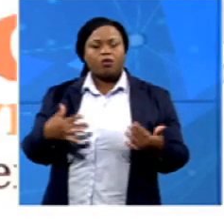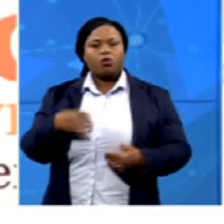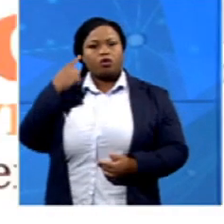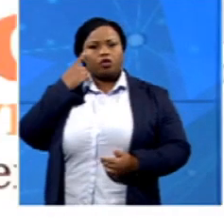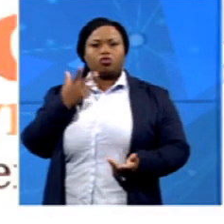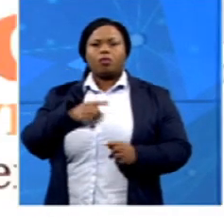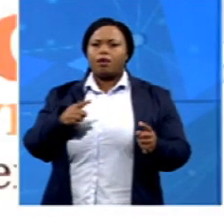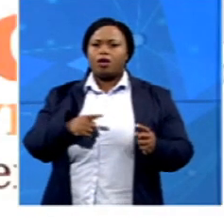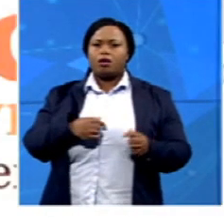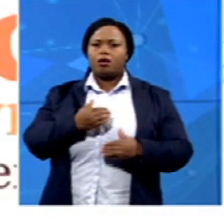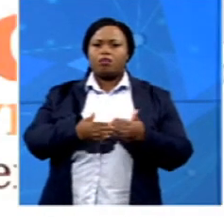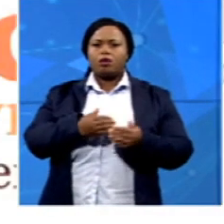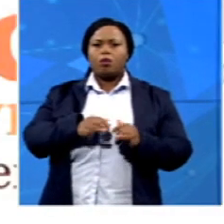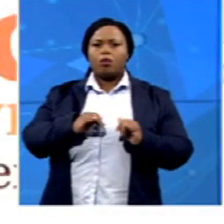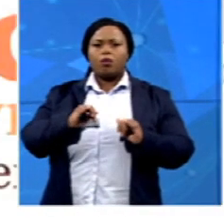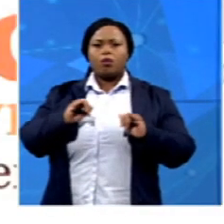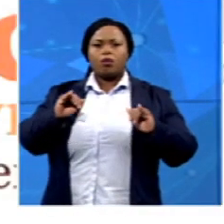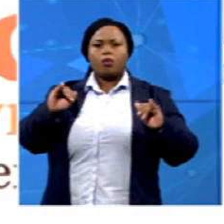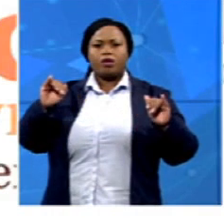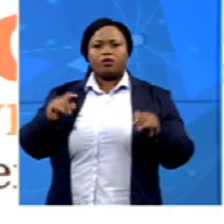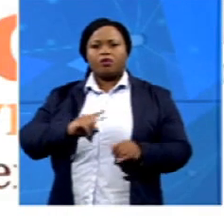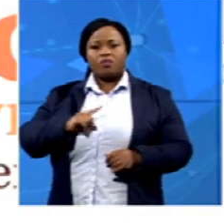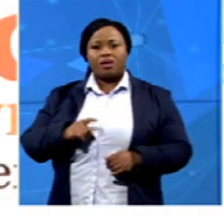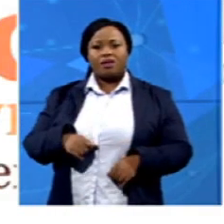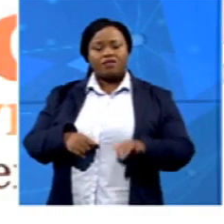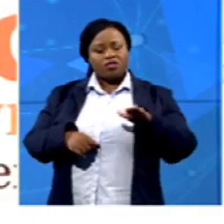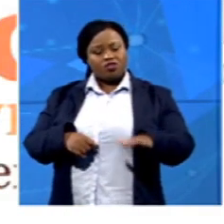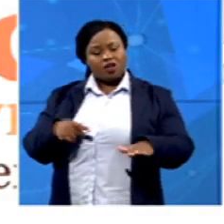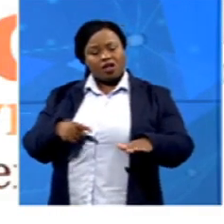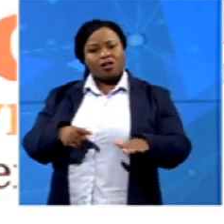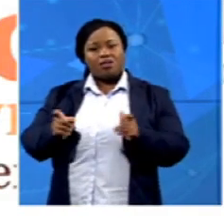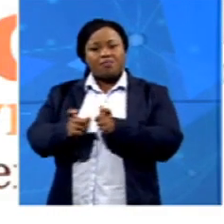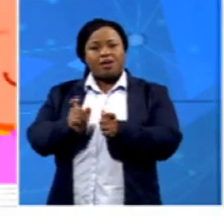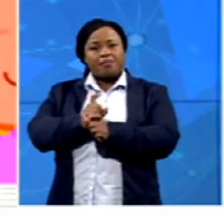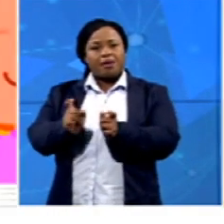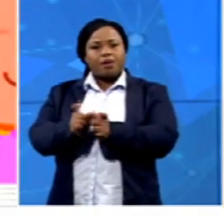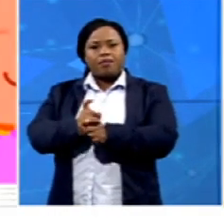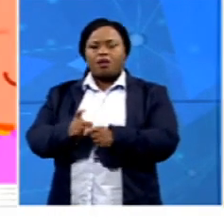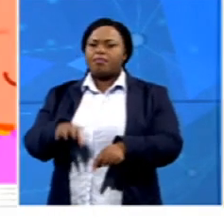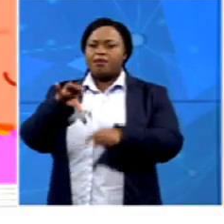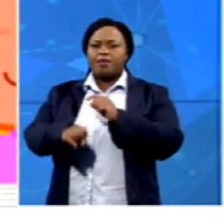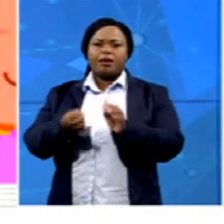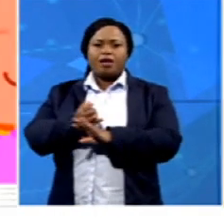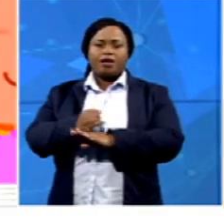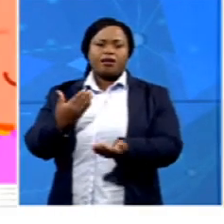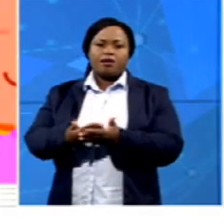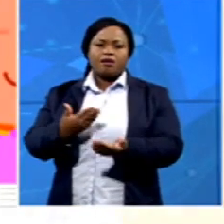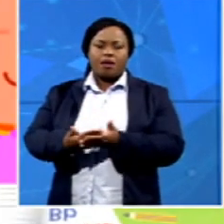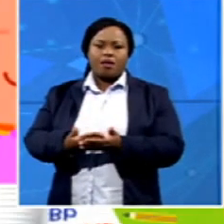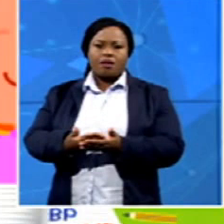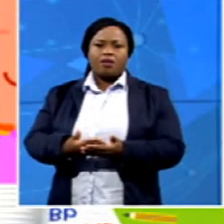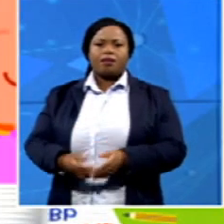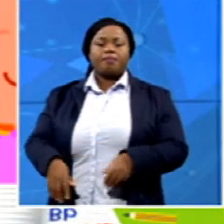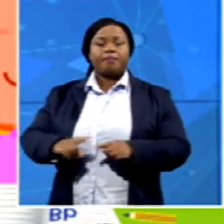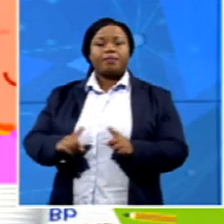these processes, they get worse and worse. If a child is sorely dyslexic, we pick it up early at kindergarten. But a lot